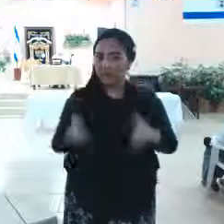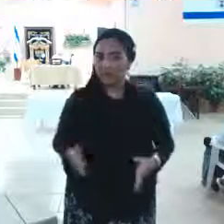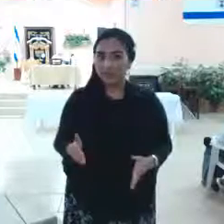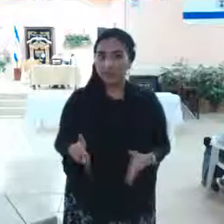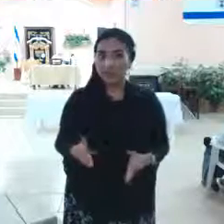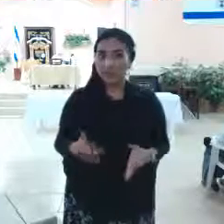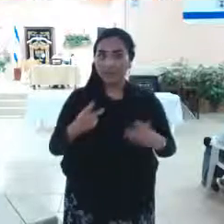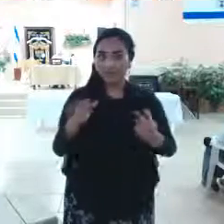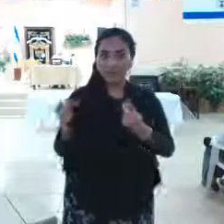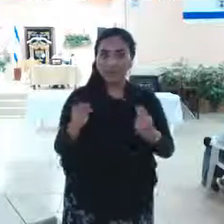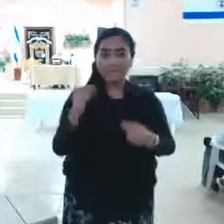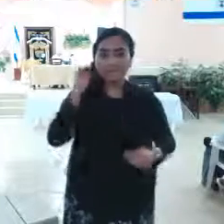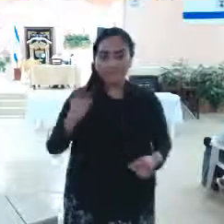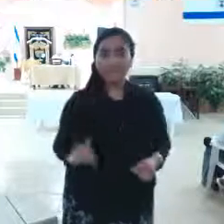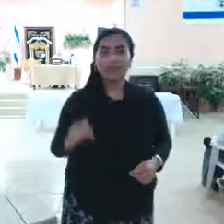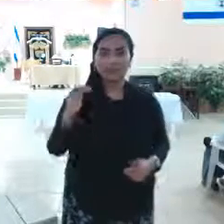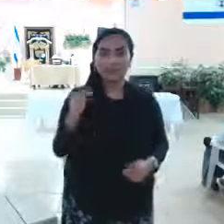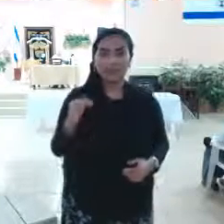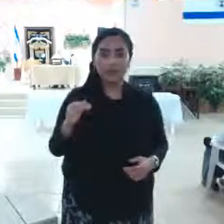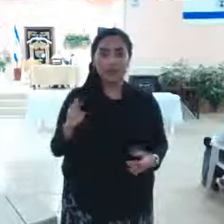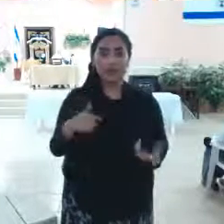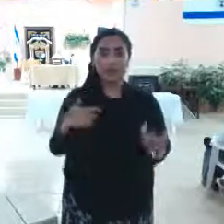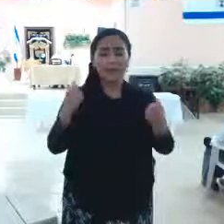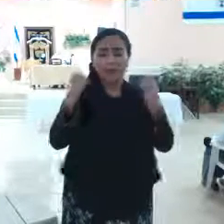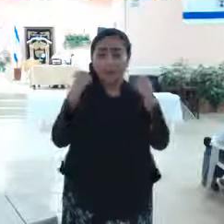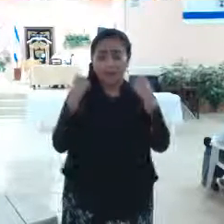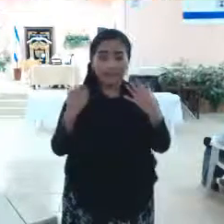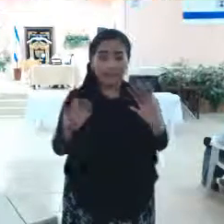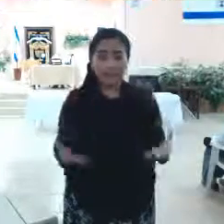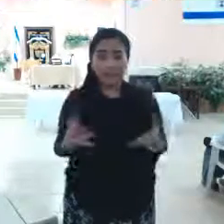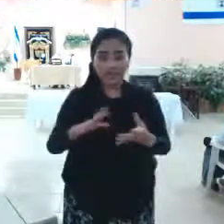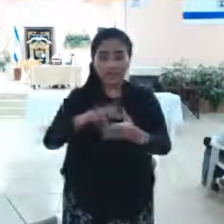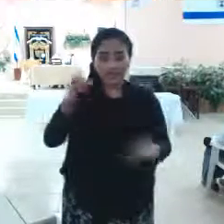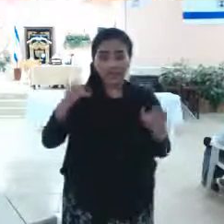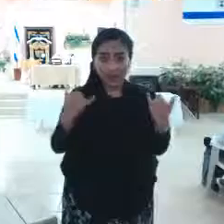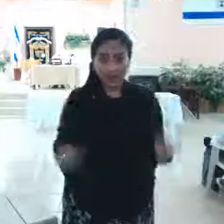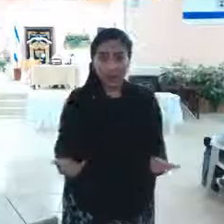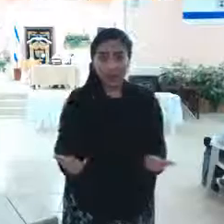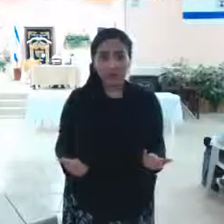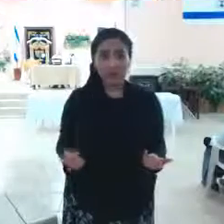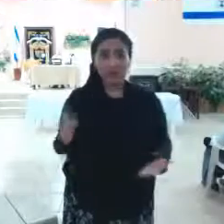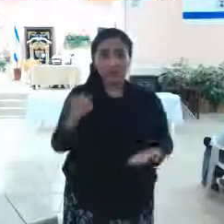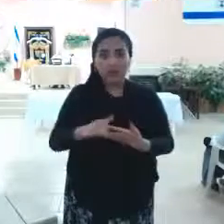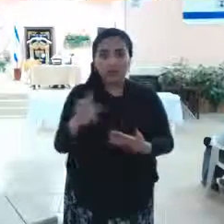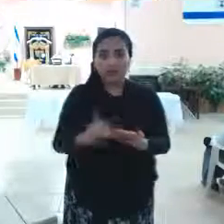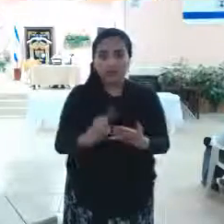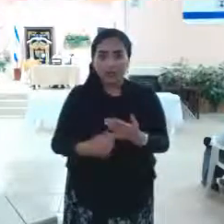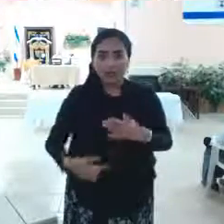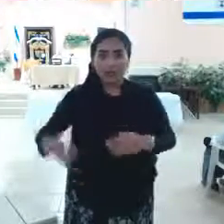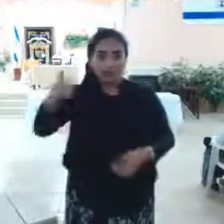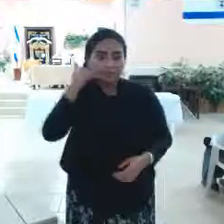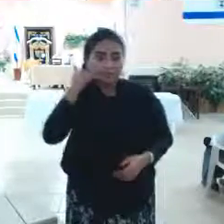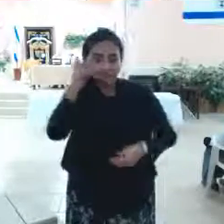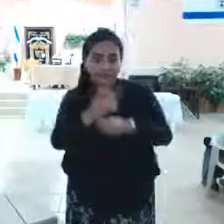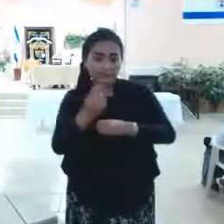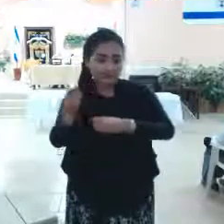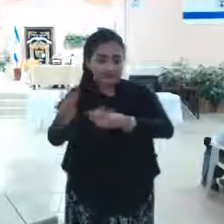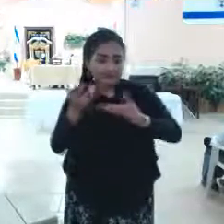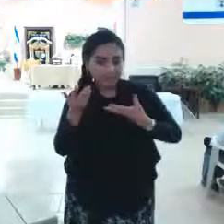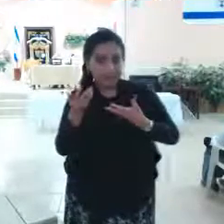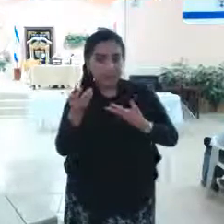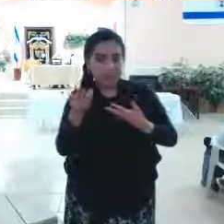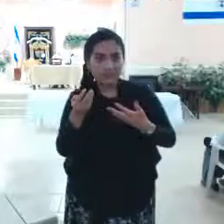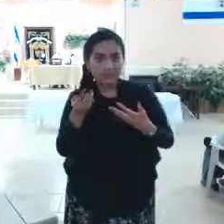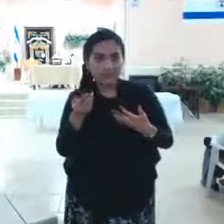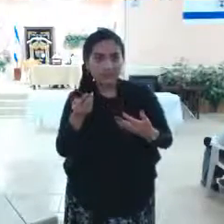pastors, the Roim, do tevilot. No, there are so many souls now that sometimes a brother